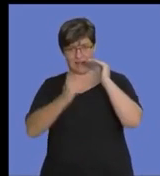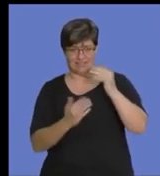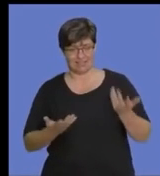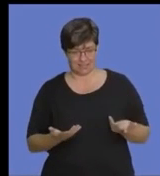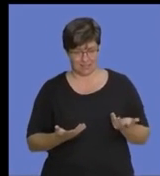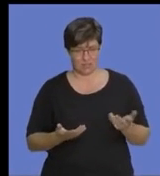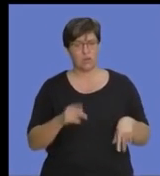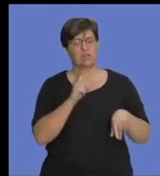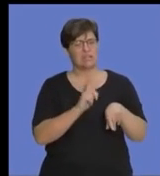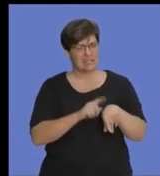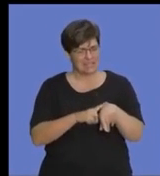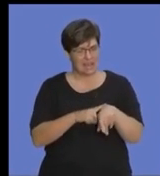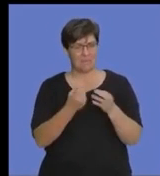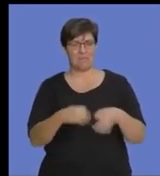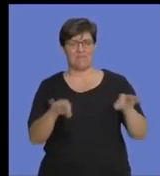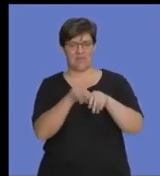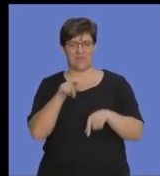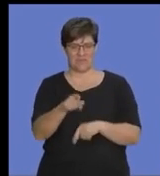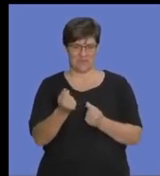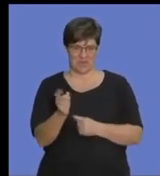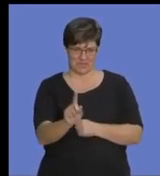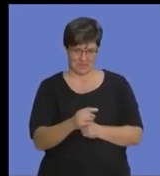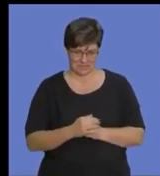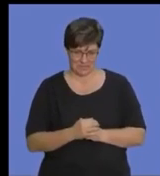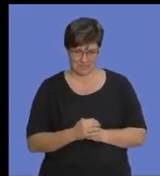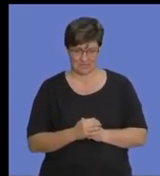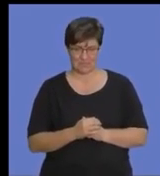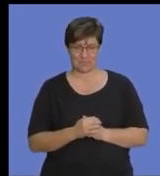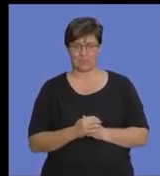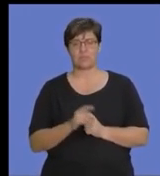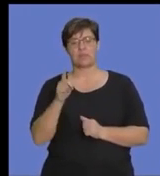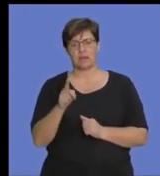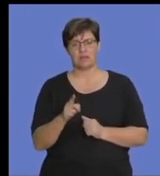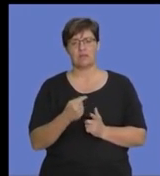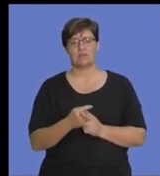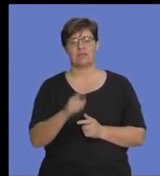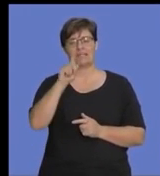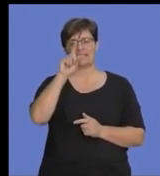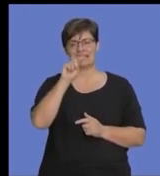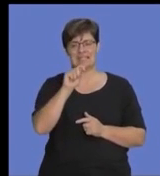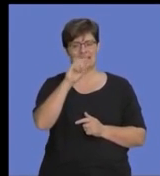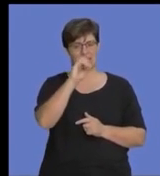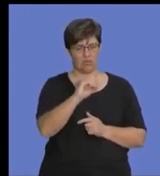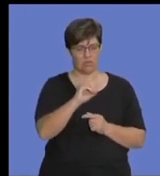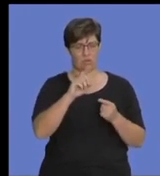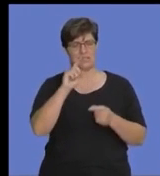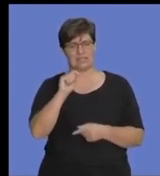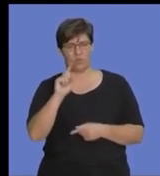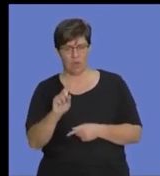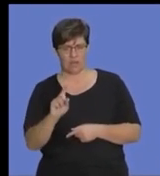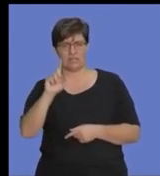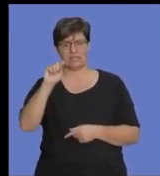what the time value of money is all about. Now, we normally use the symbols T0,